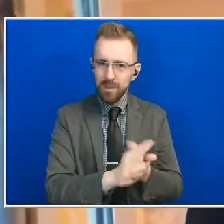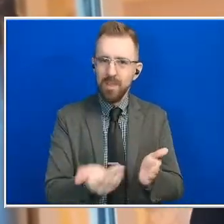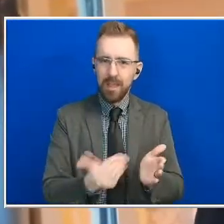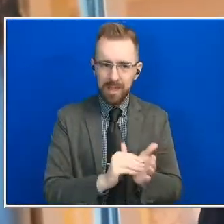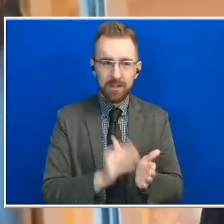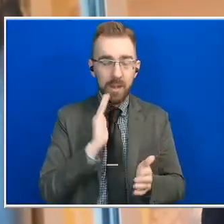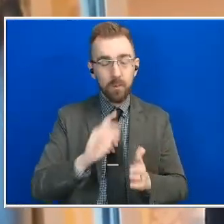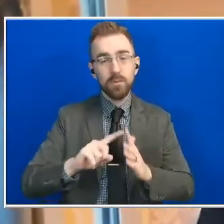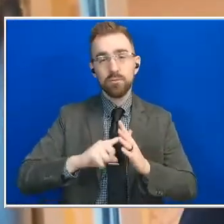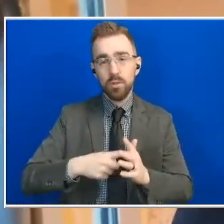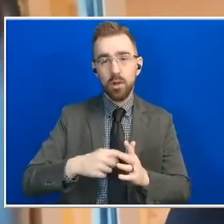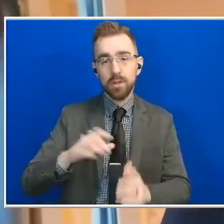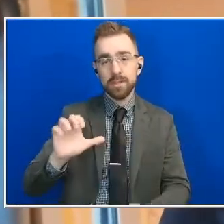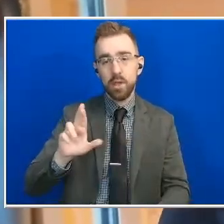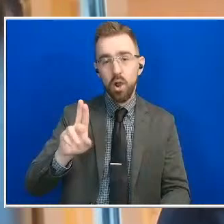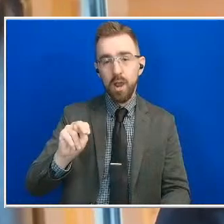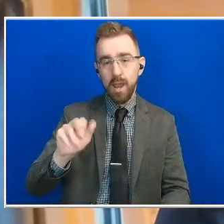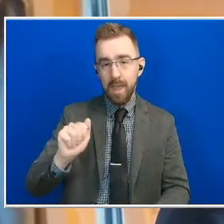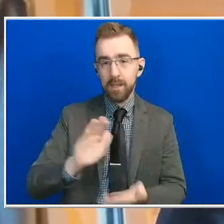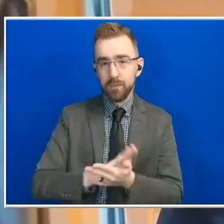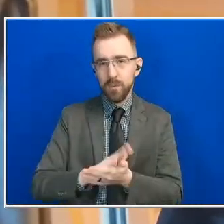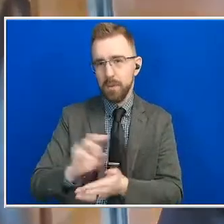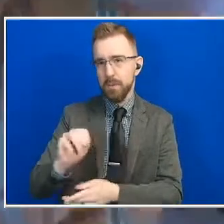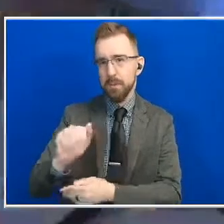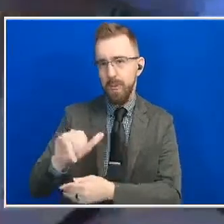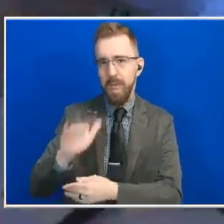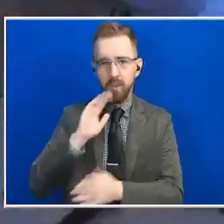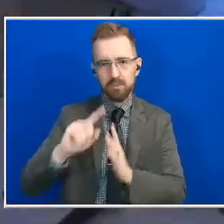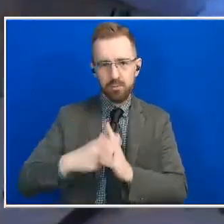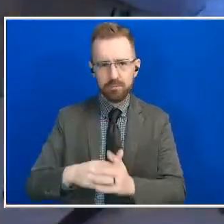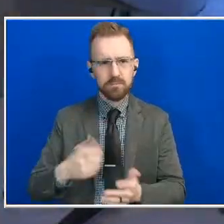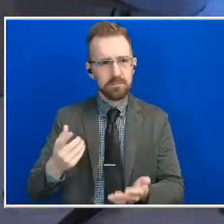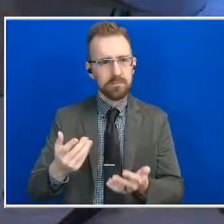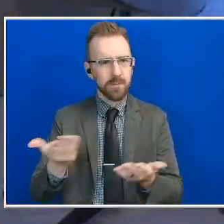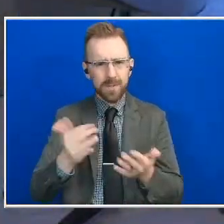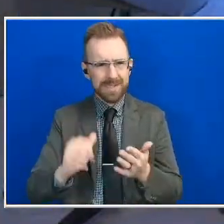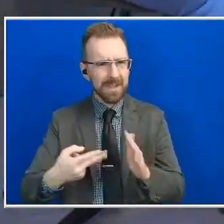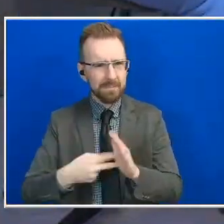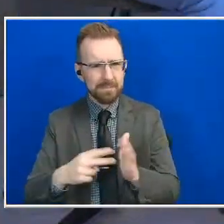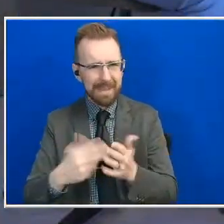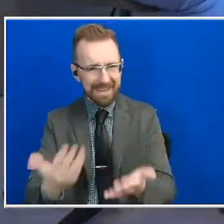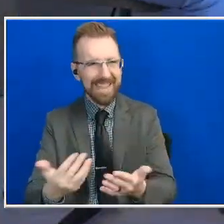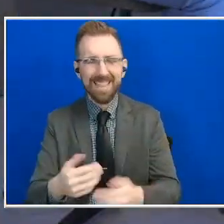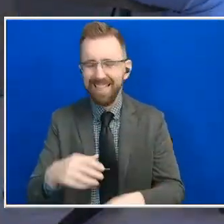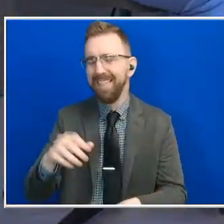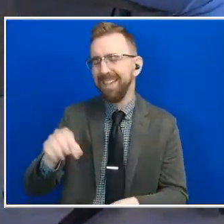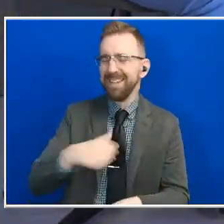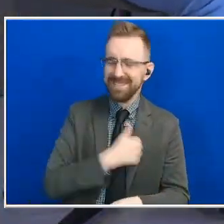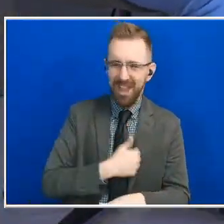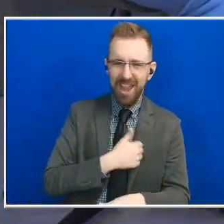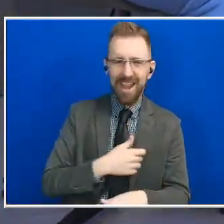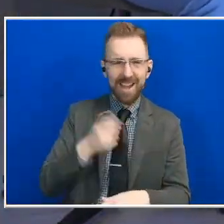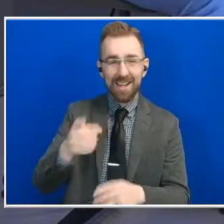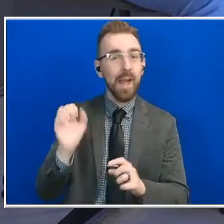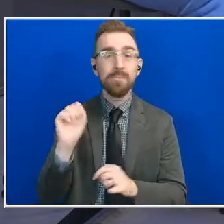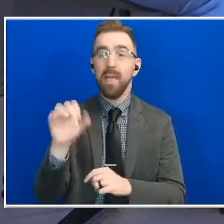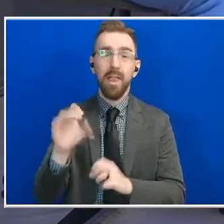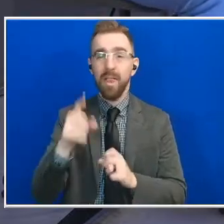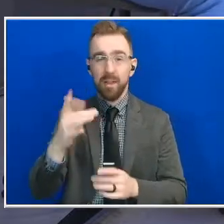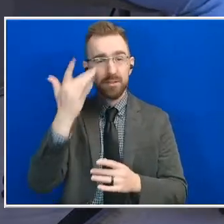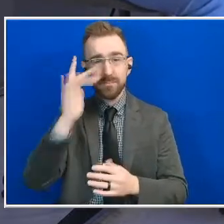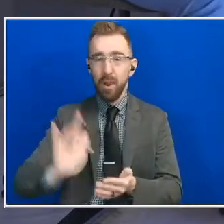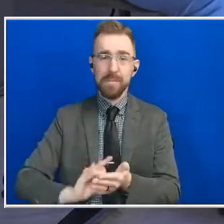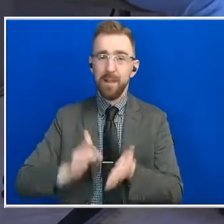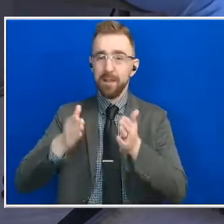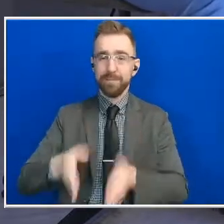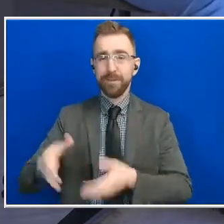school in May. Yes. And what does that tell people what that means? Yeah, sorry. I know, you're just a big, smart medical person now, and so you have to just